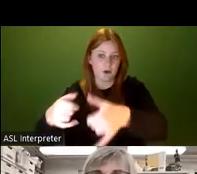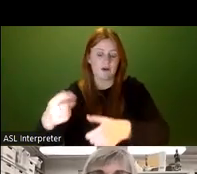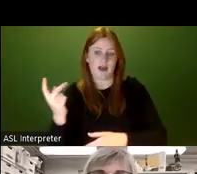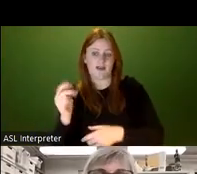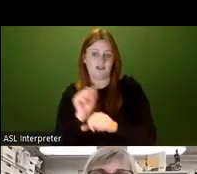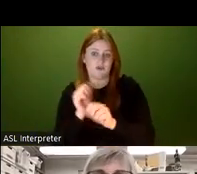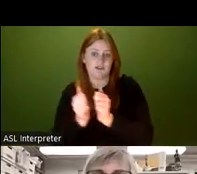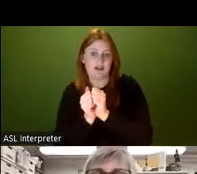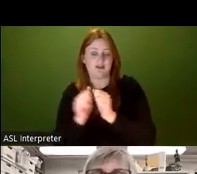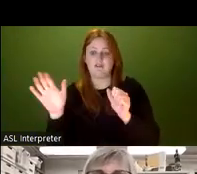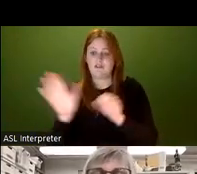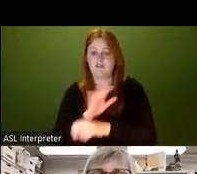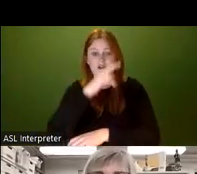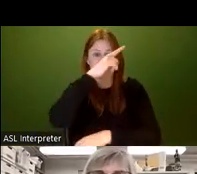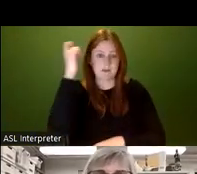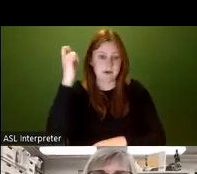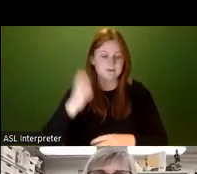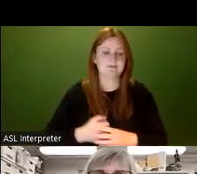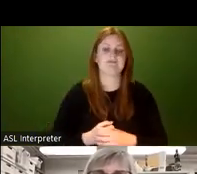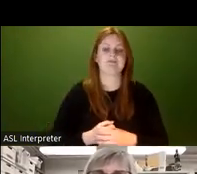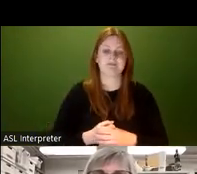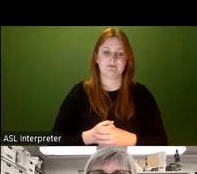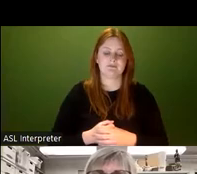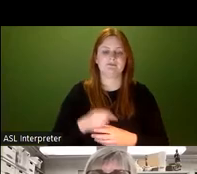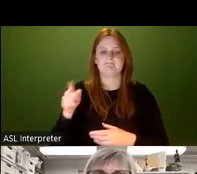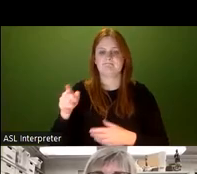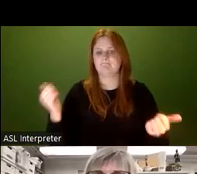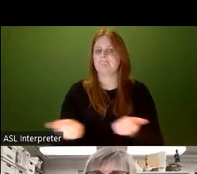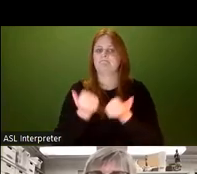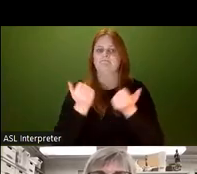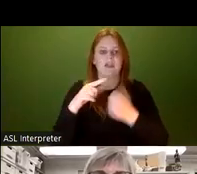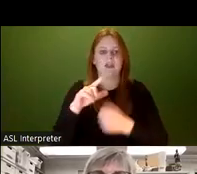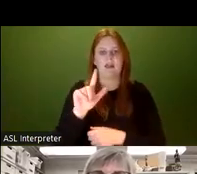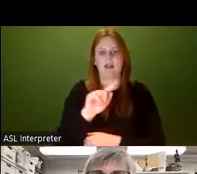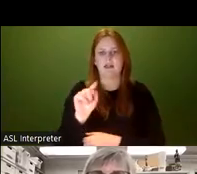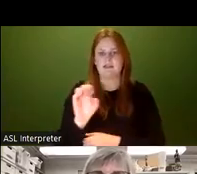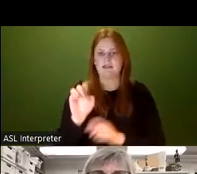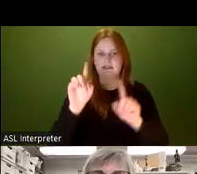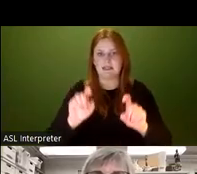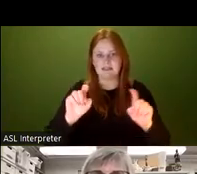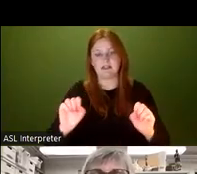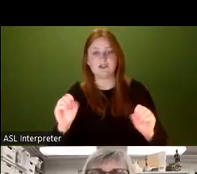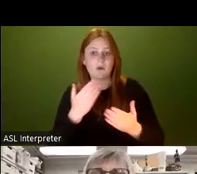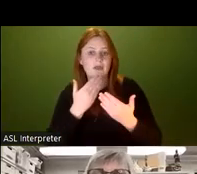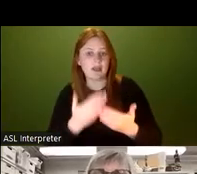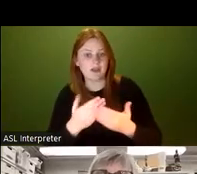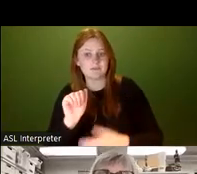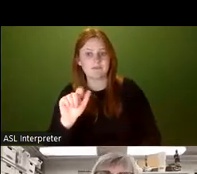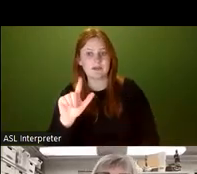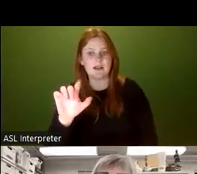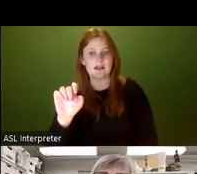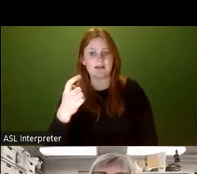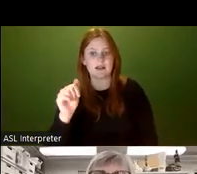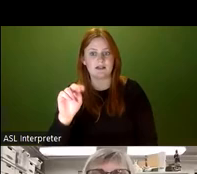summer and did a lot of the glaze testing. So thank you to Alexandra. And